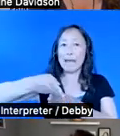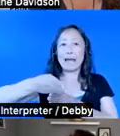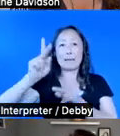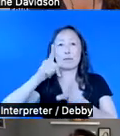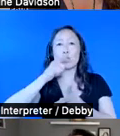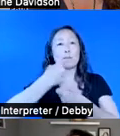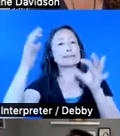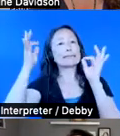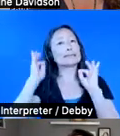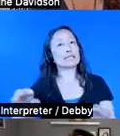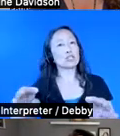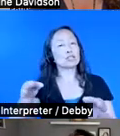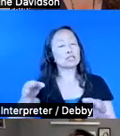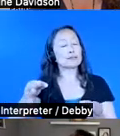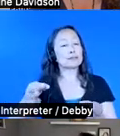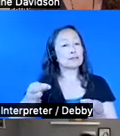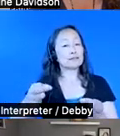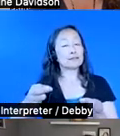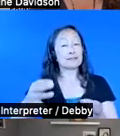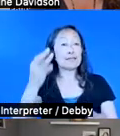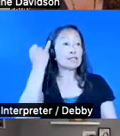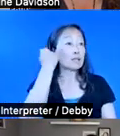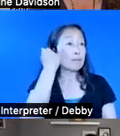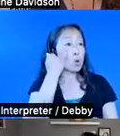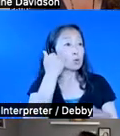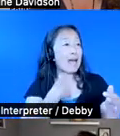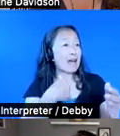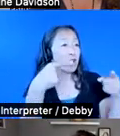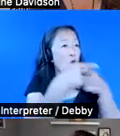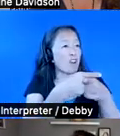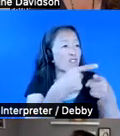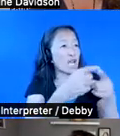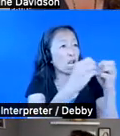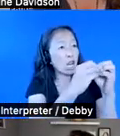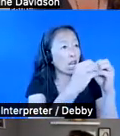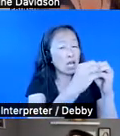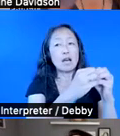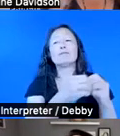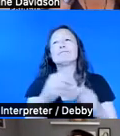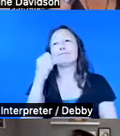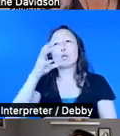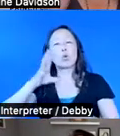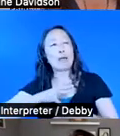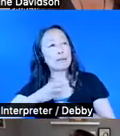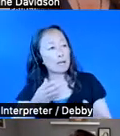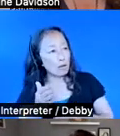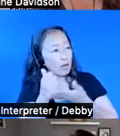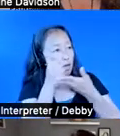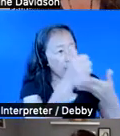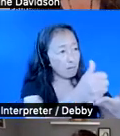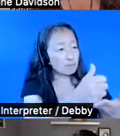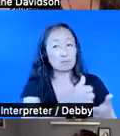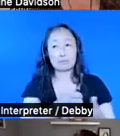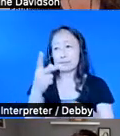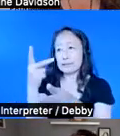makers. They interceded in times of conflict. They are the ones that took care of their villages and maintained that